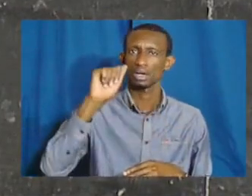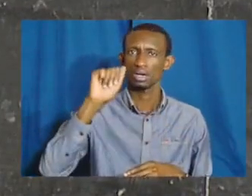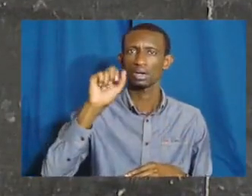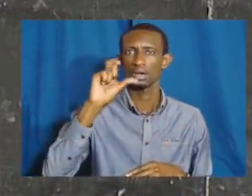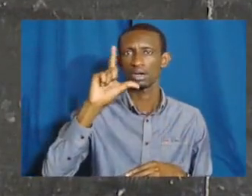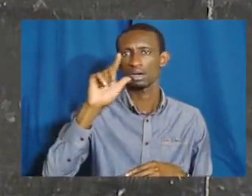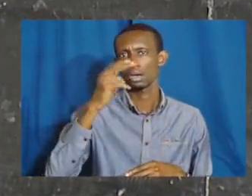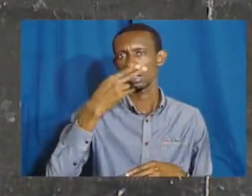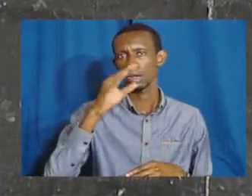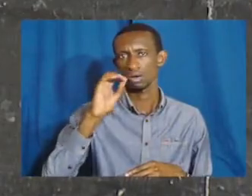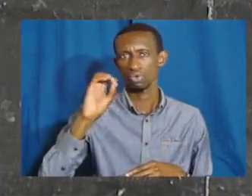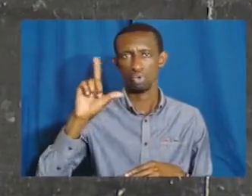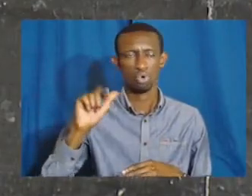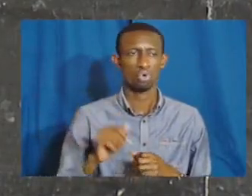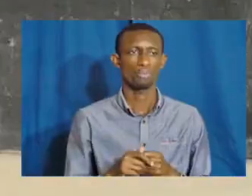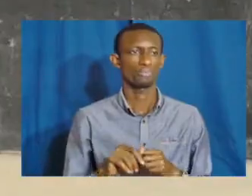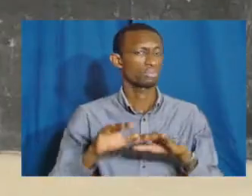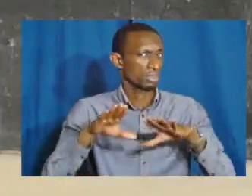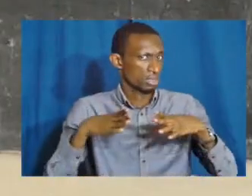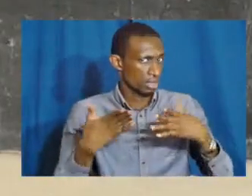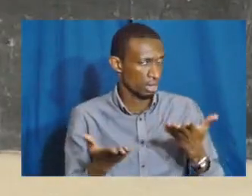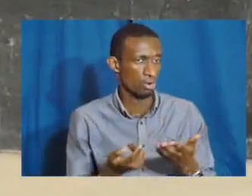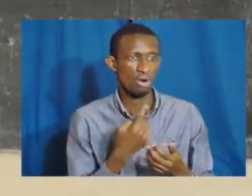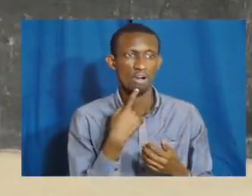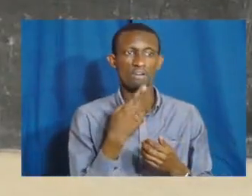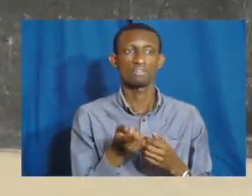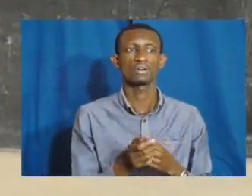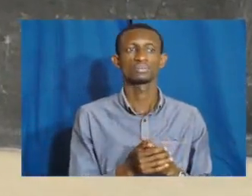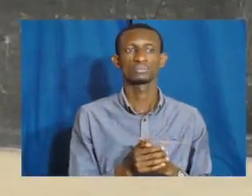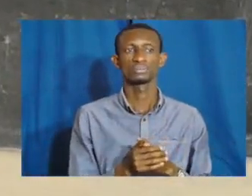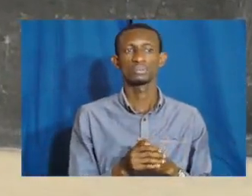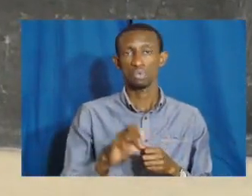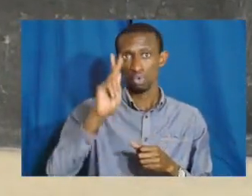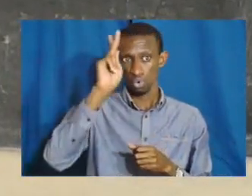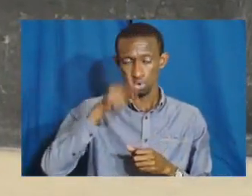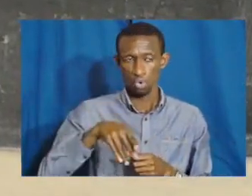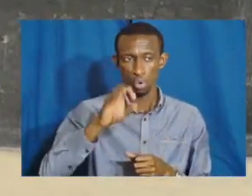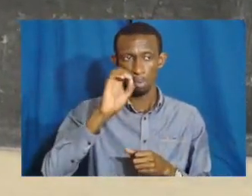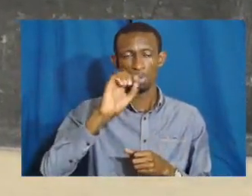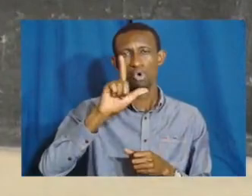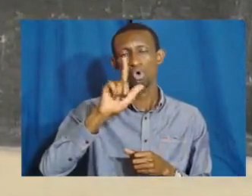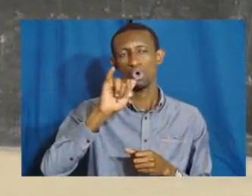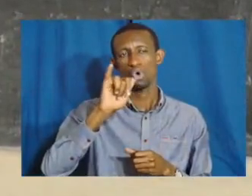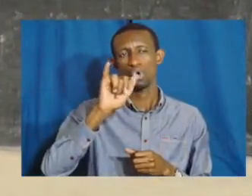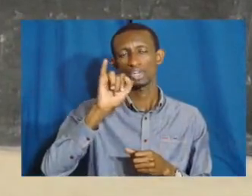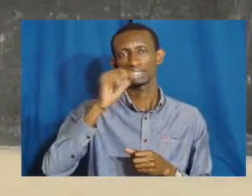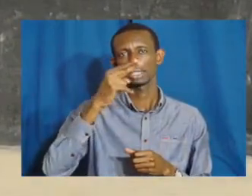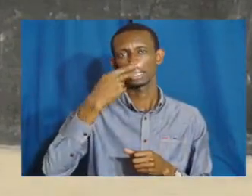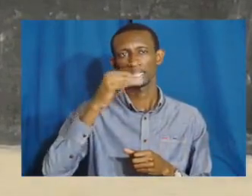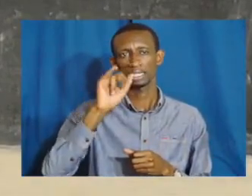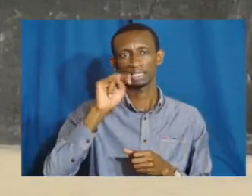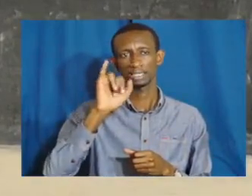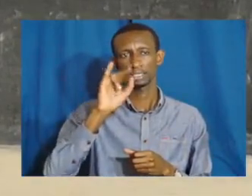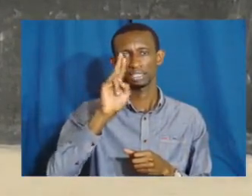Or you can say polyhydric alcohols. Polyhydric alcohols. So this is